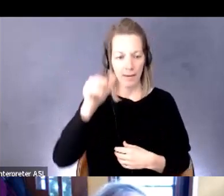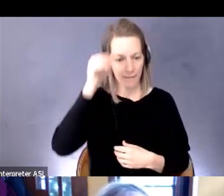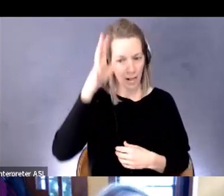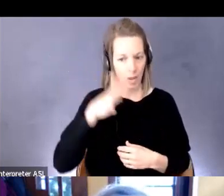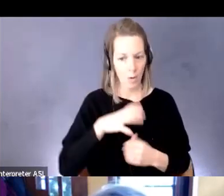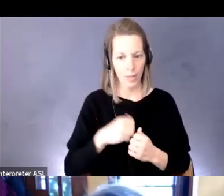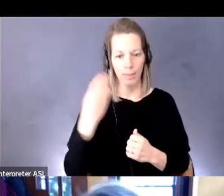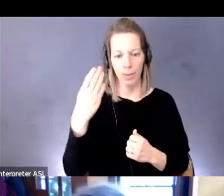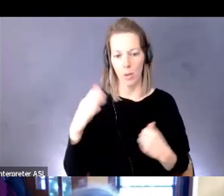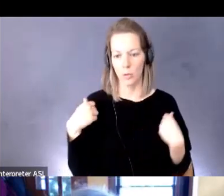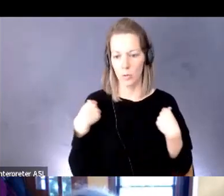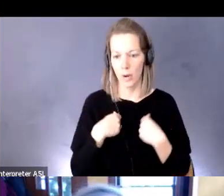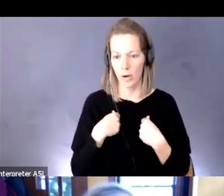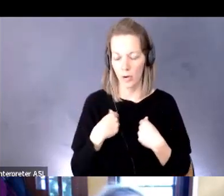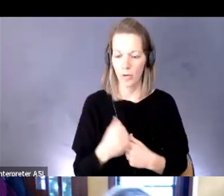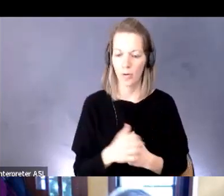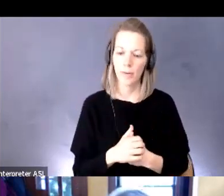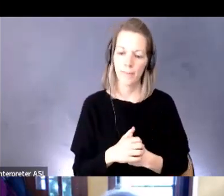blue sweater on.